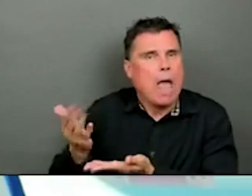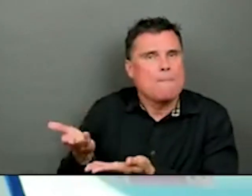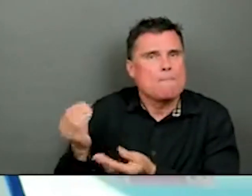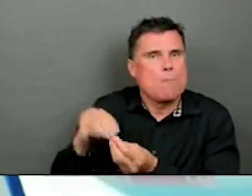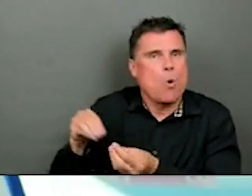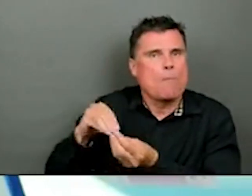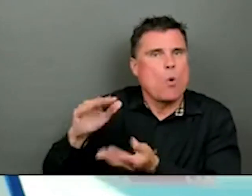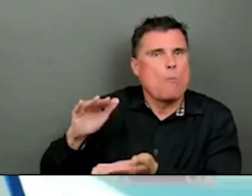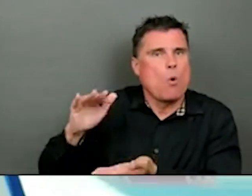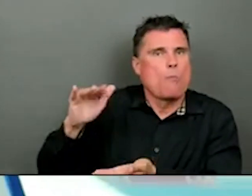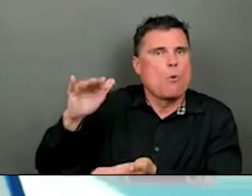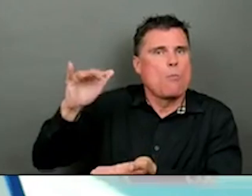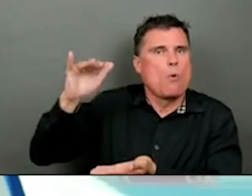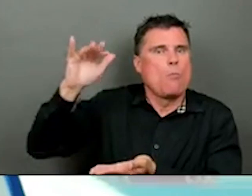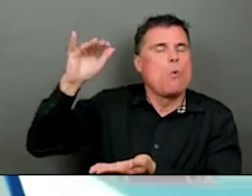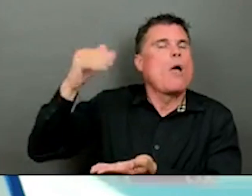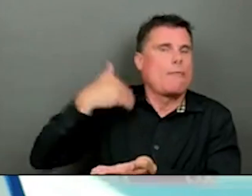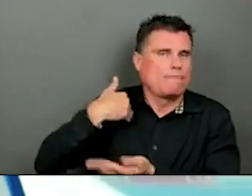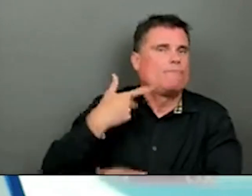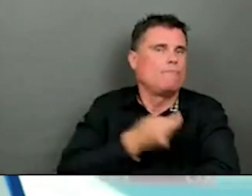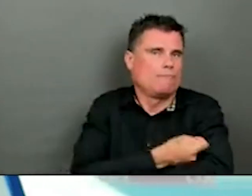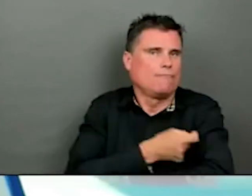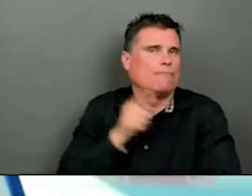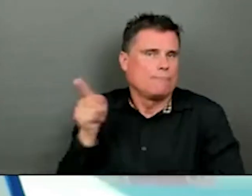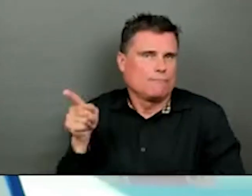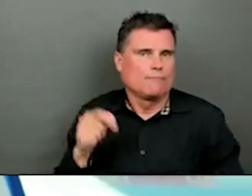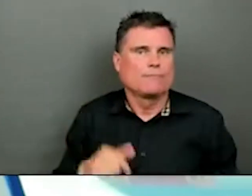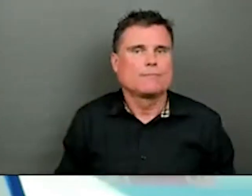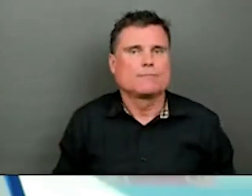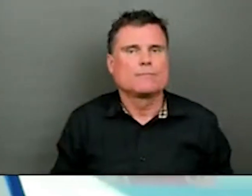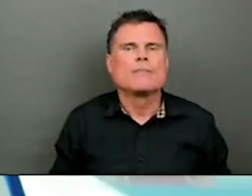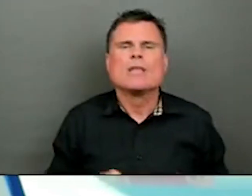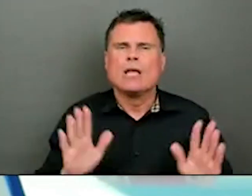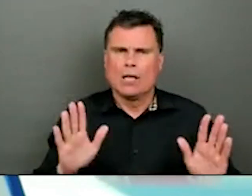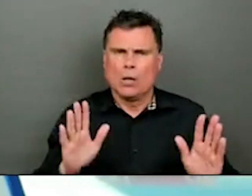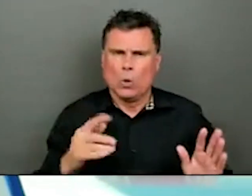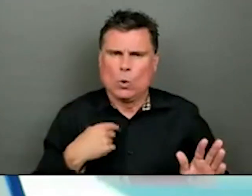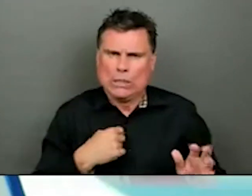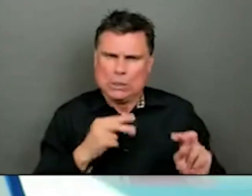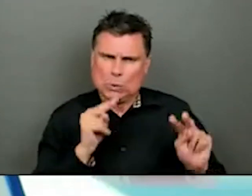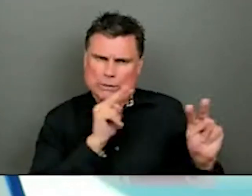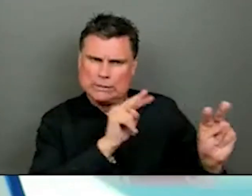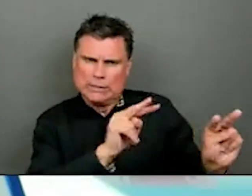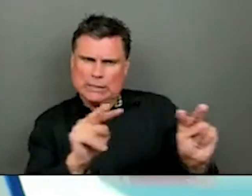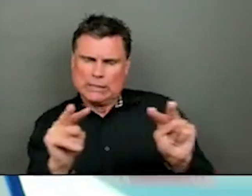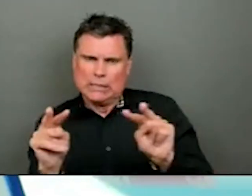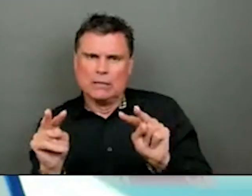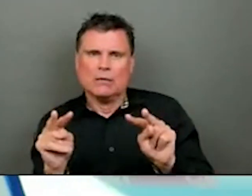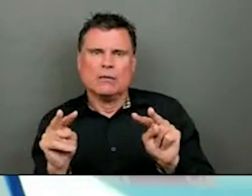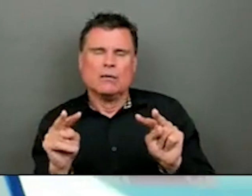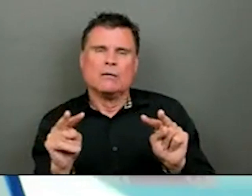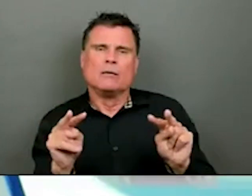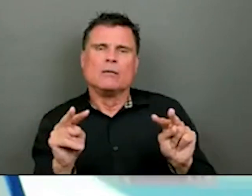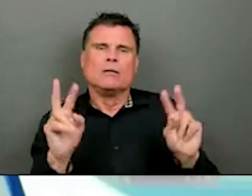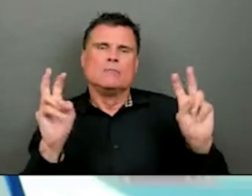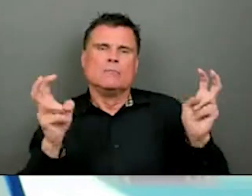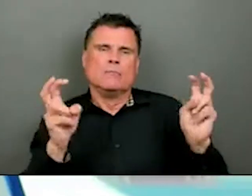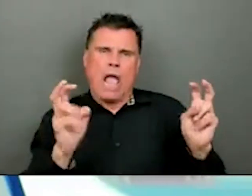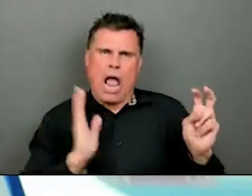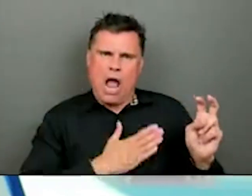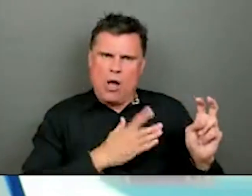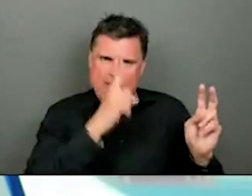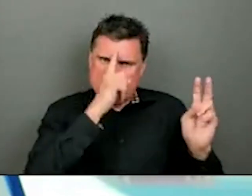seeing significant increases. So what you're going to see is the strategy we've used up to now, which